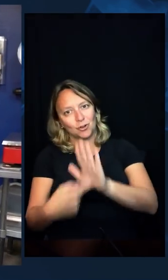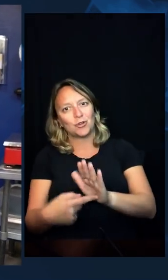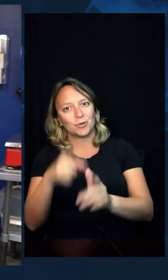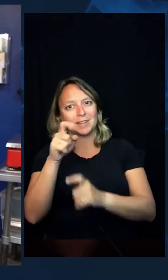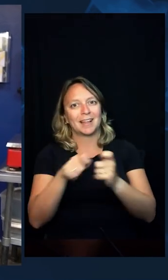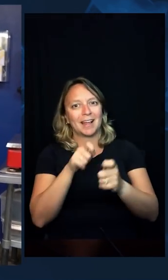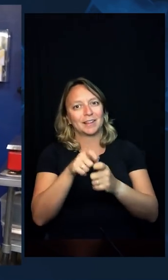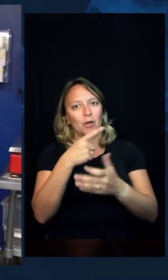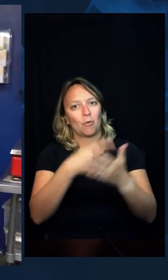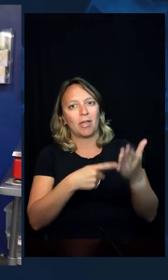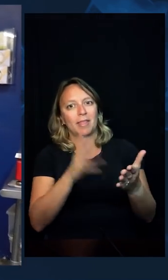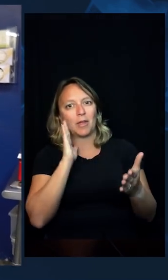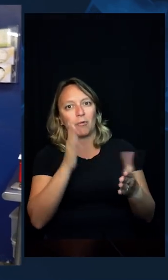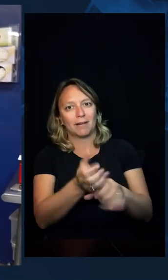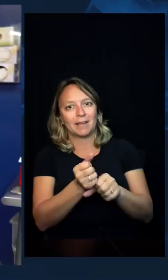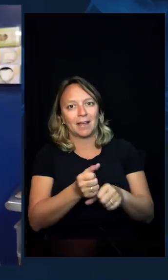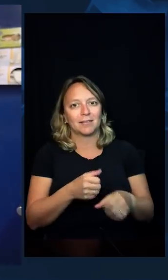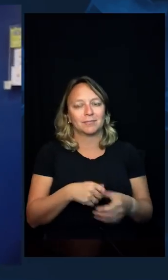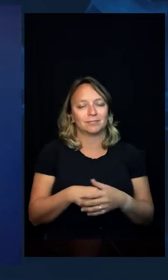what they're getting.